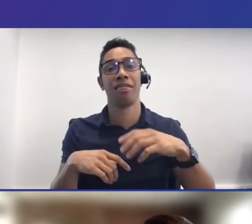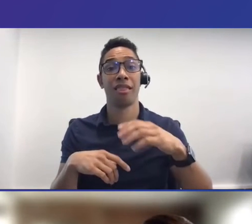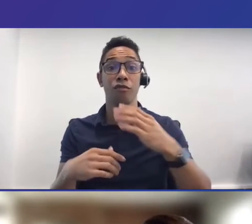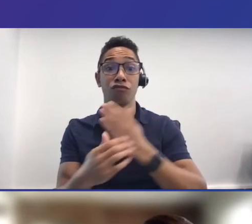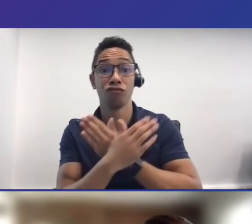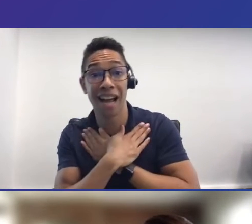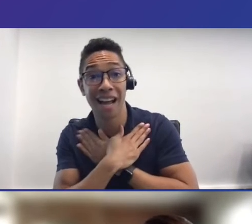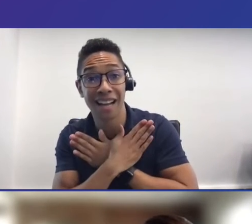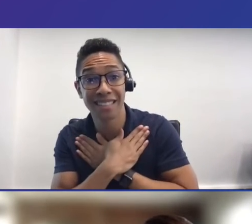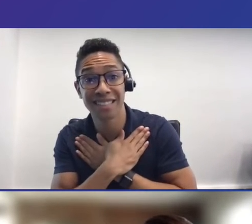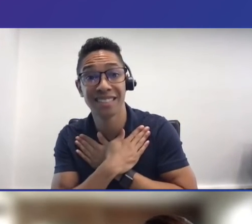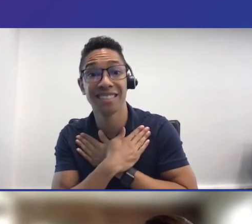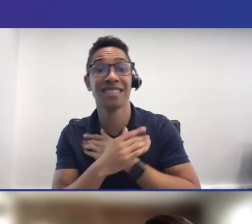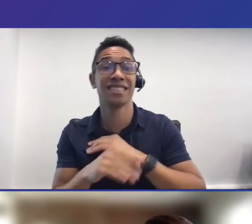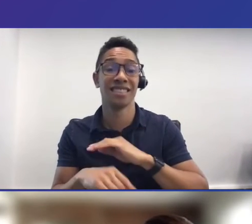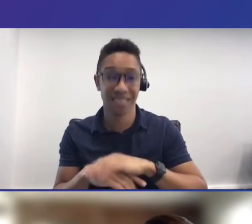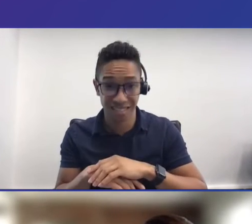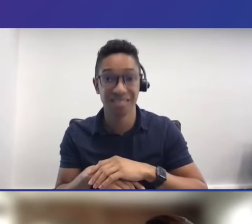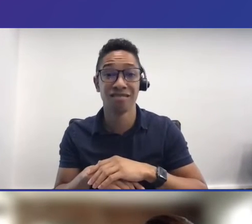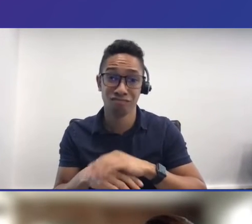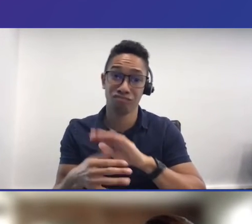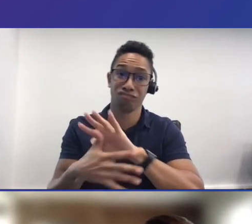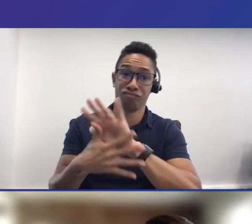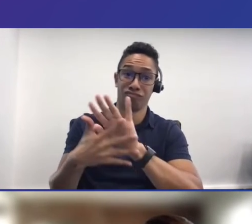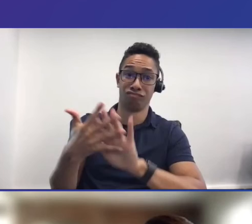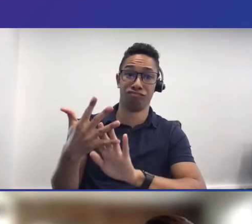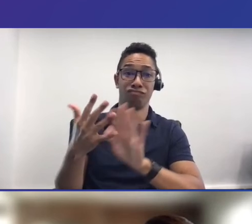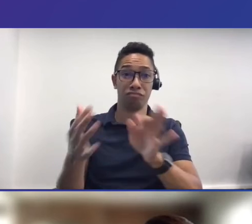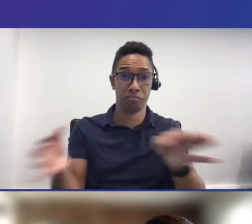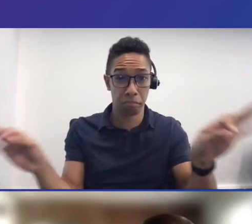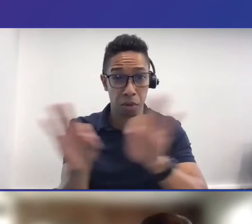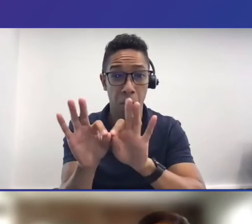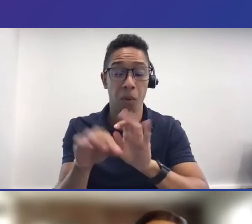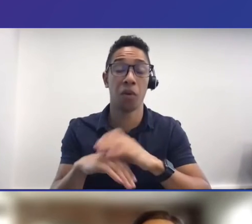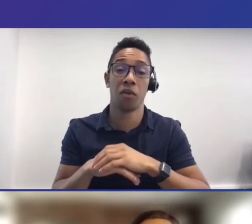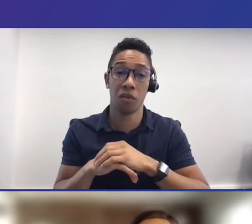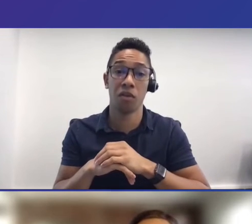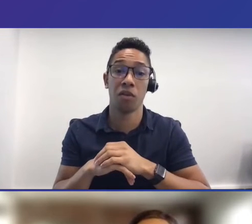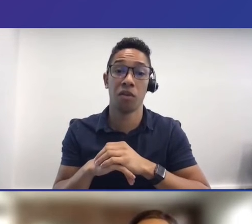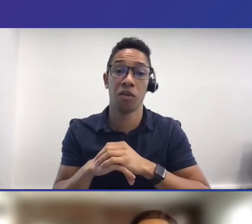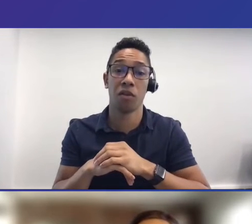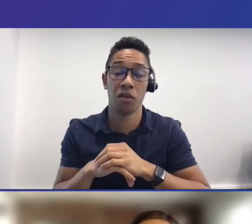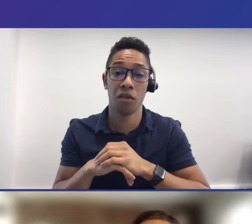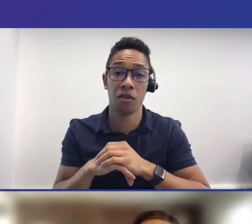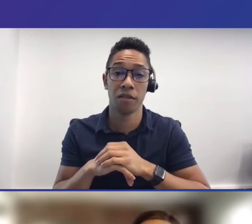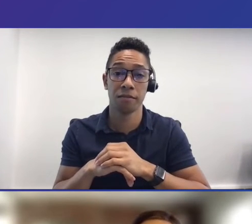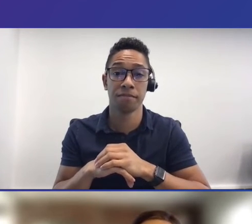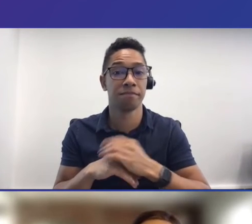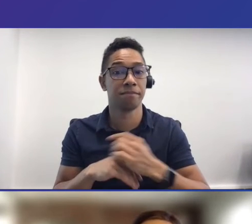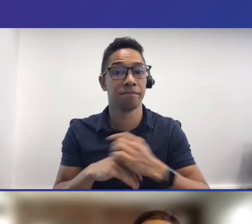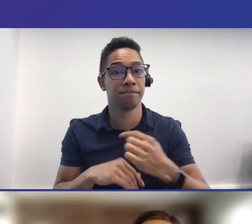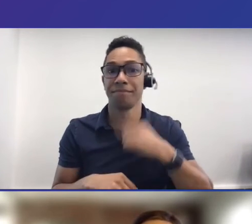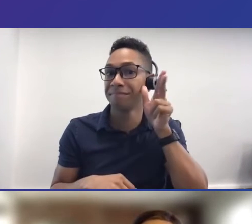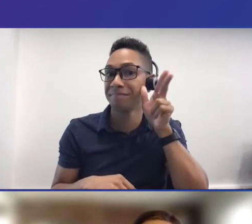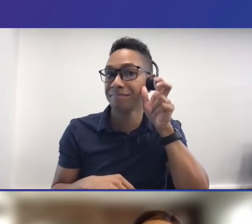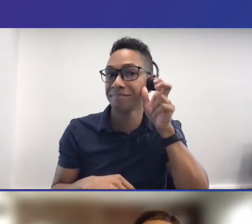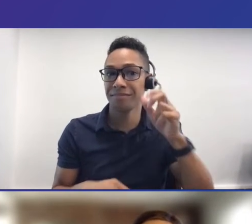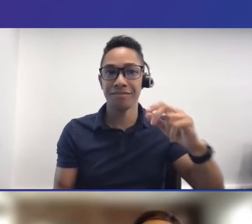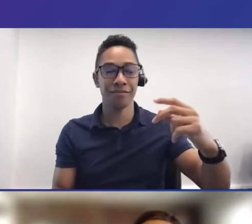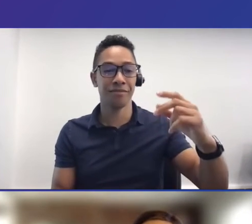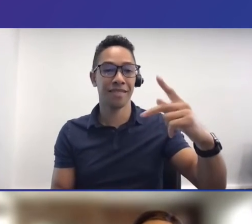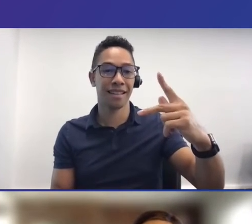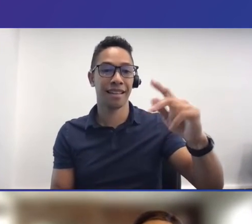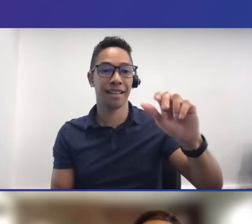rest, they are important. And as I was listening to Karen Finley in the